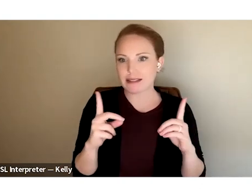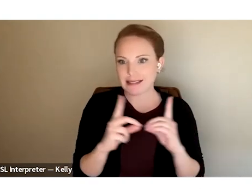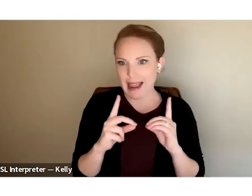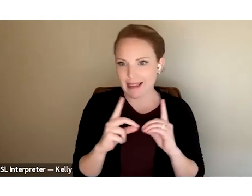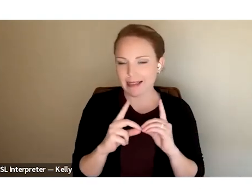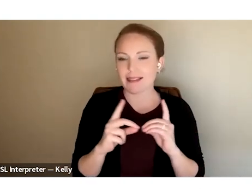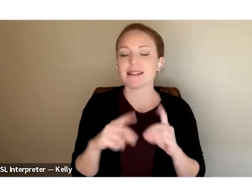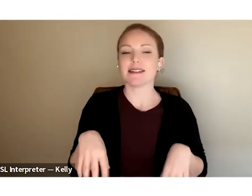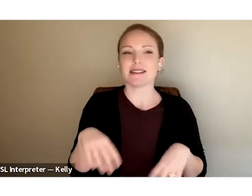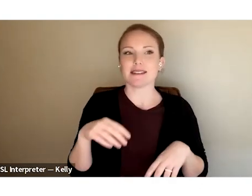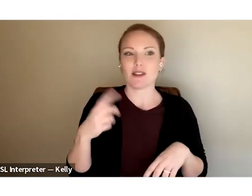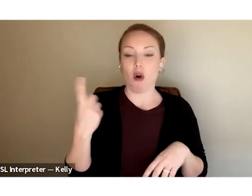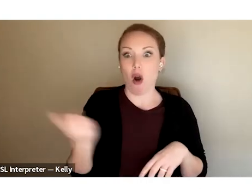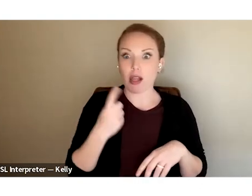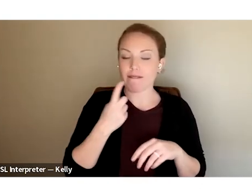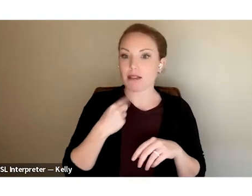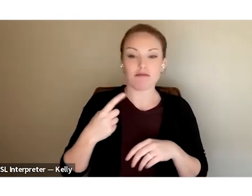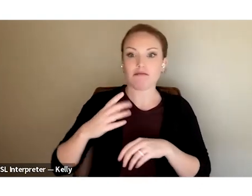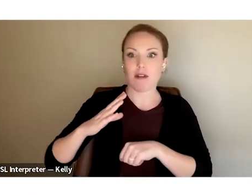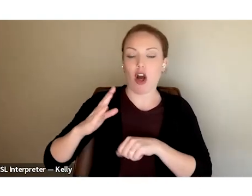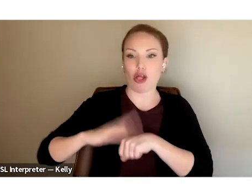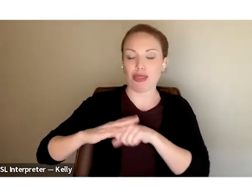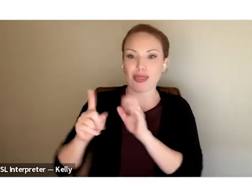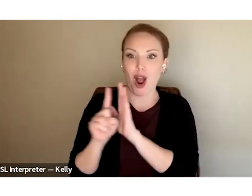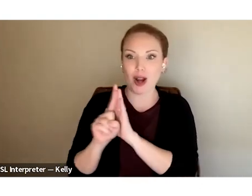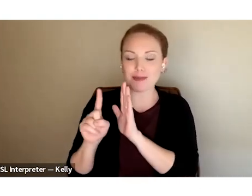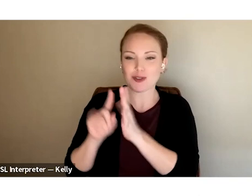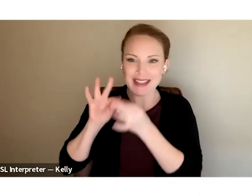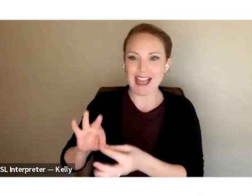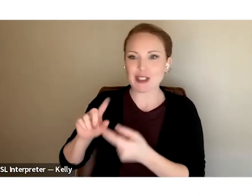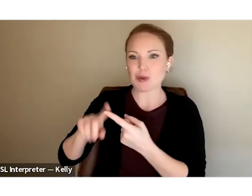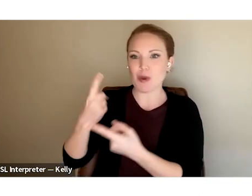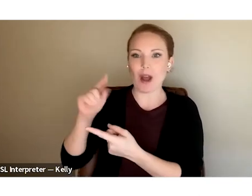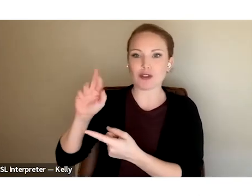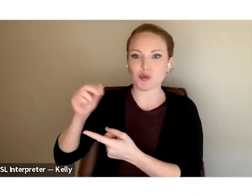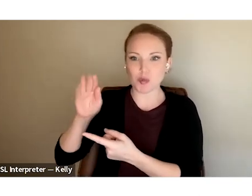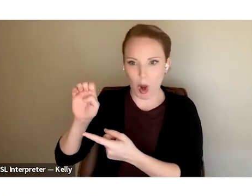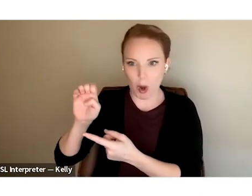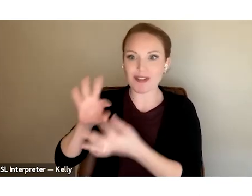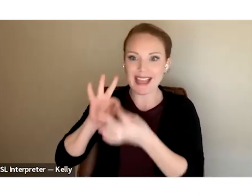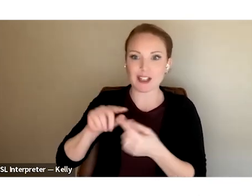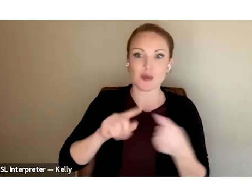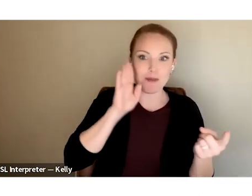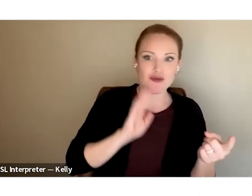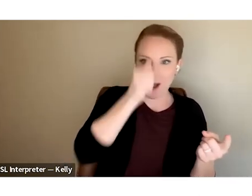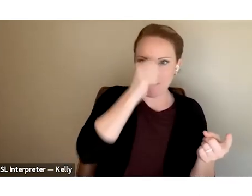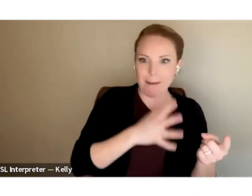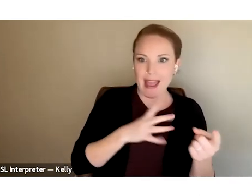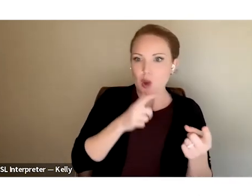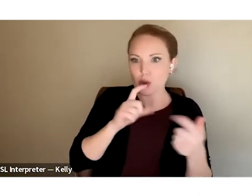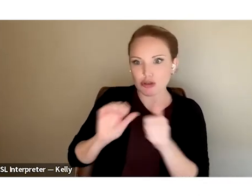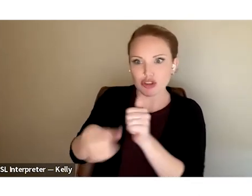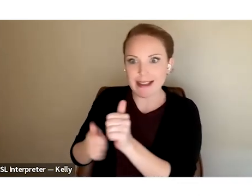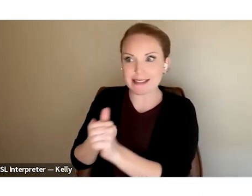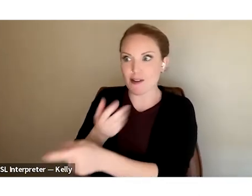going off about this trope that I wrote about concerning a brown man chasing a white woman as part